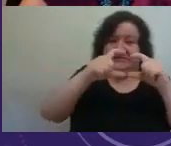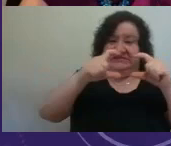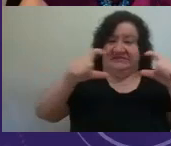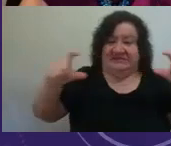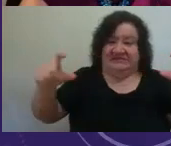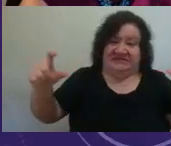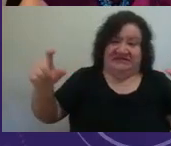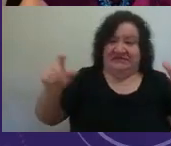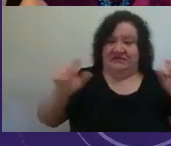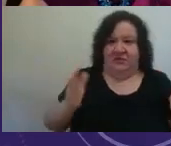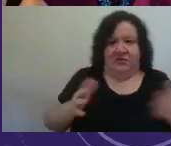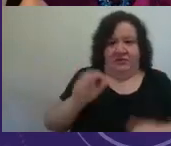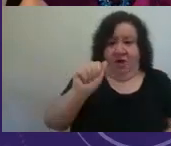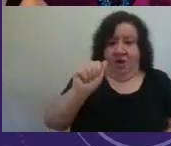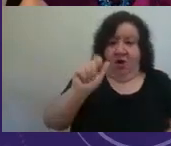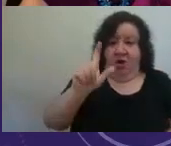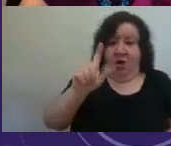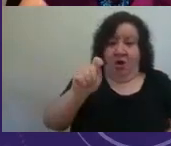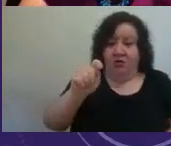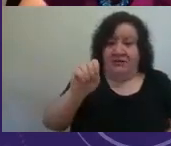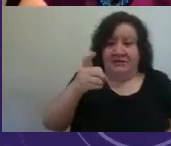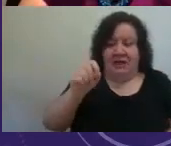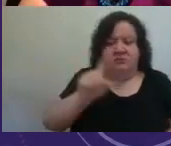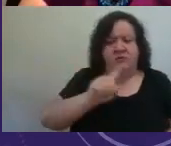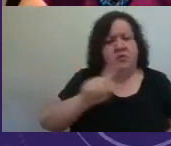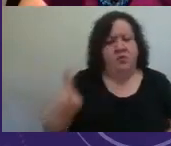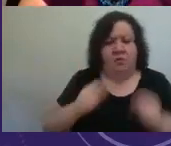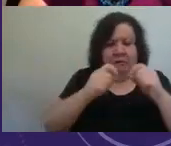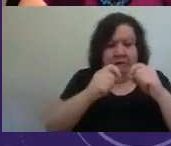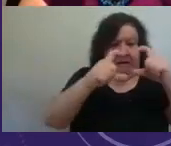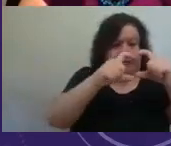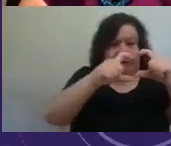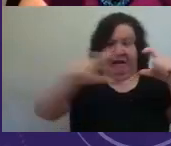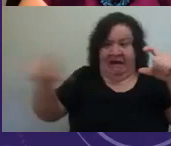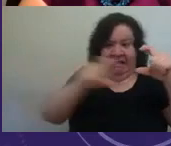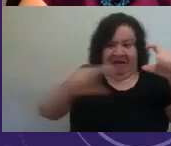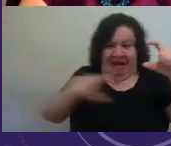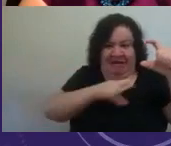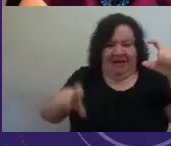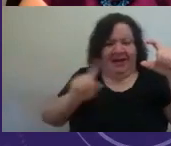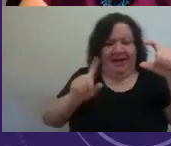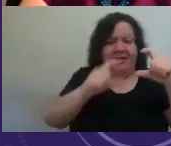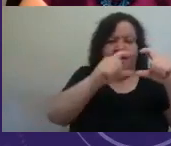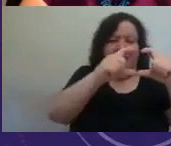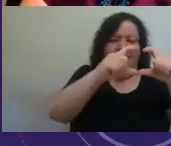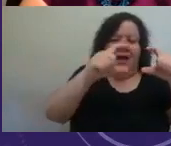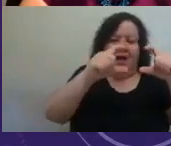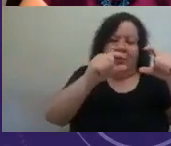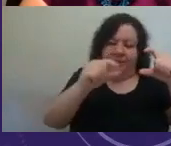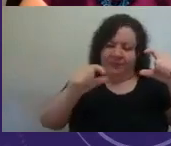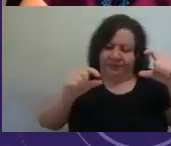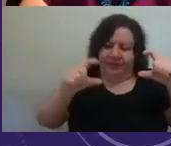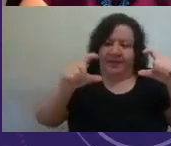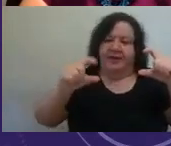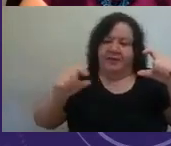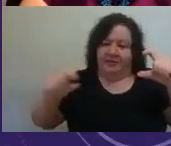more questions, or a few more. So the next one is it necessary to use both image description